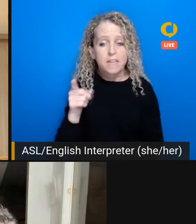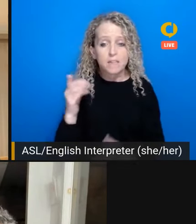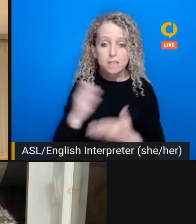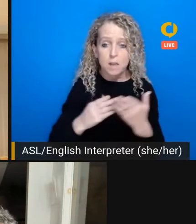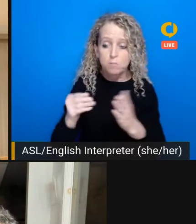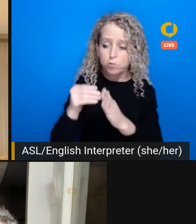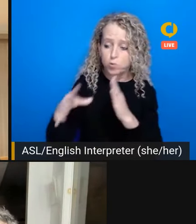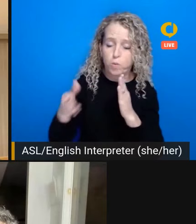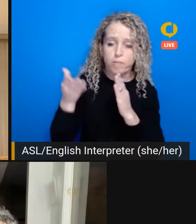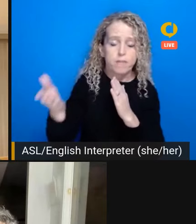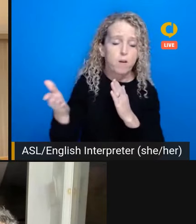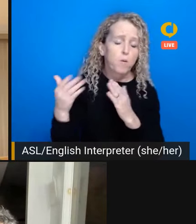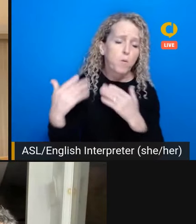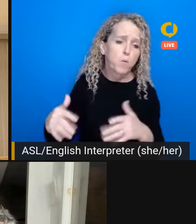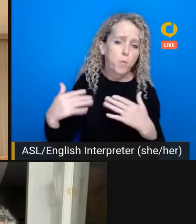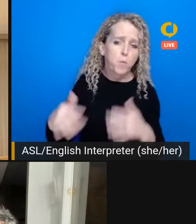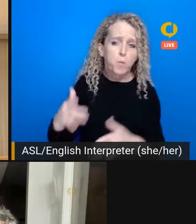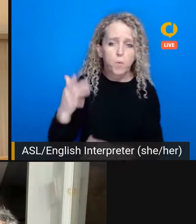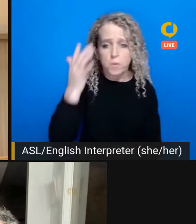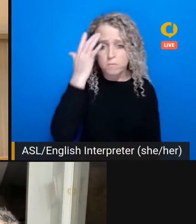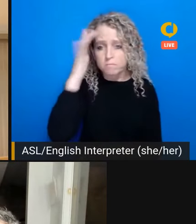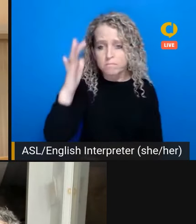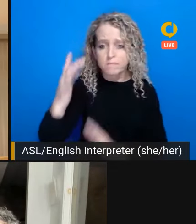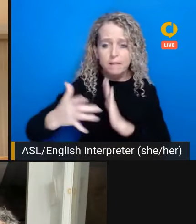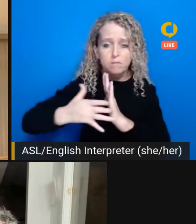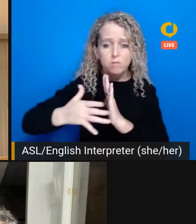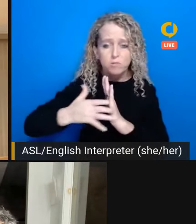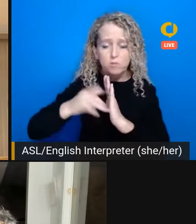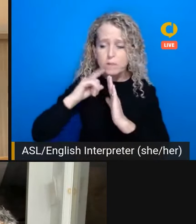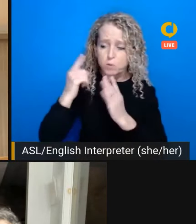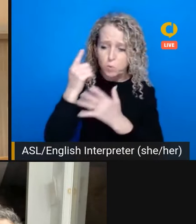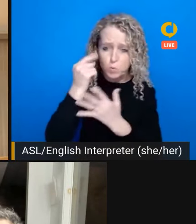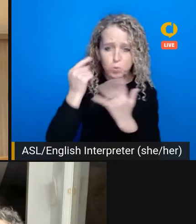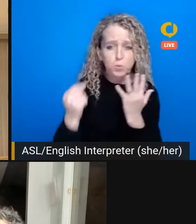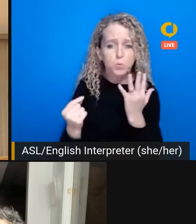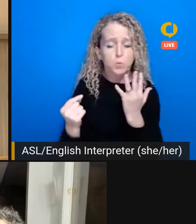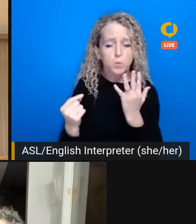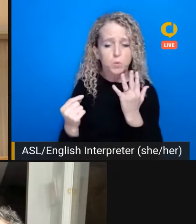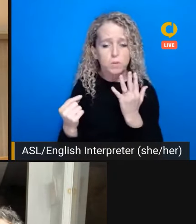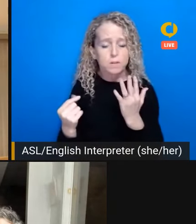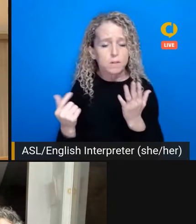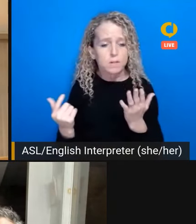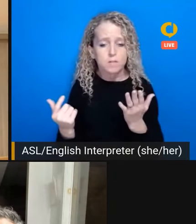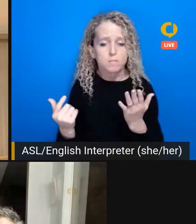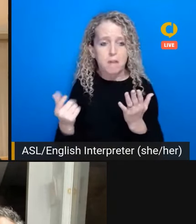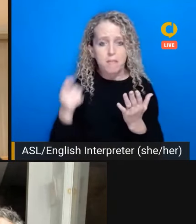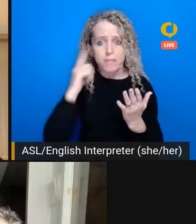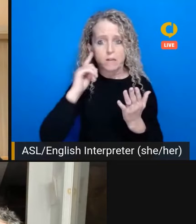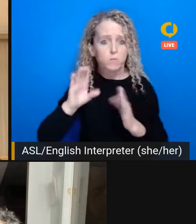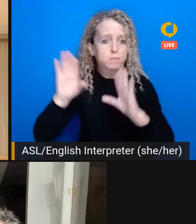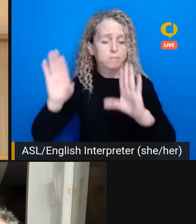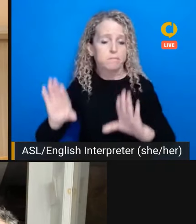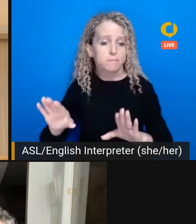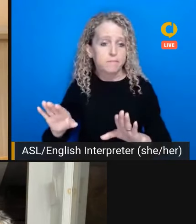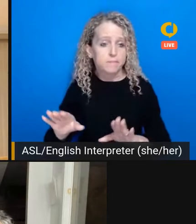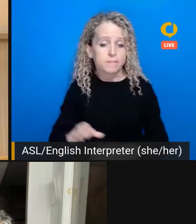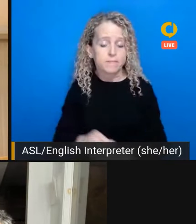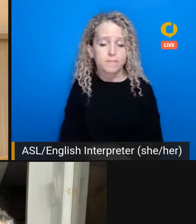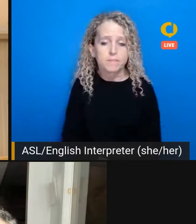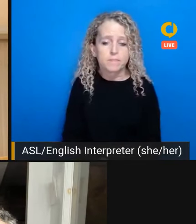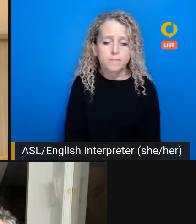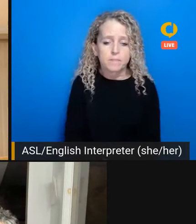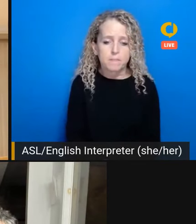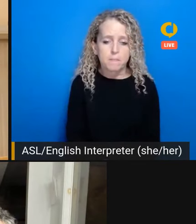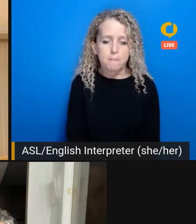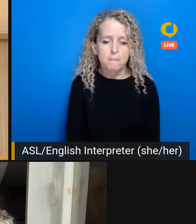technical, and they were able to do things with computers, you know, that I think was, you know, really phenomenal. So those kinds of